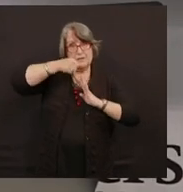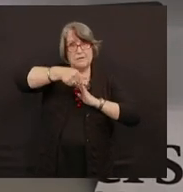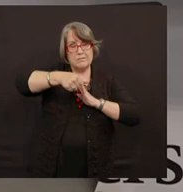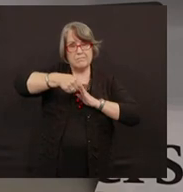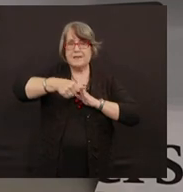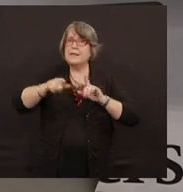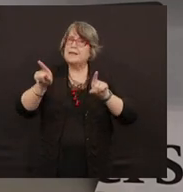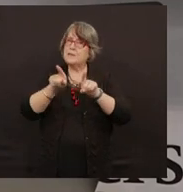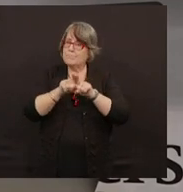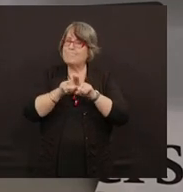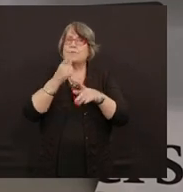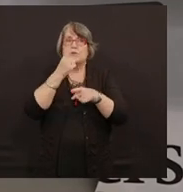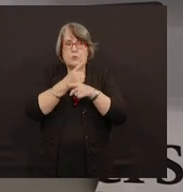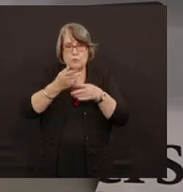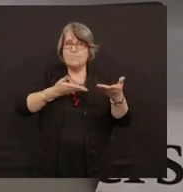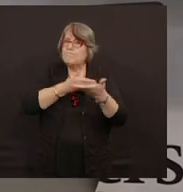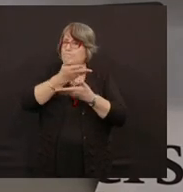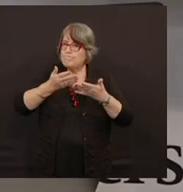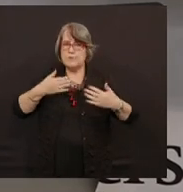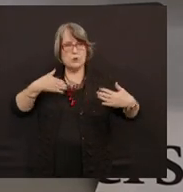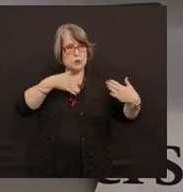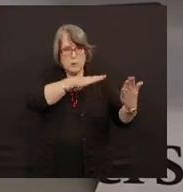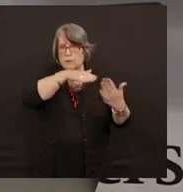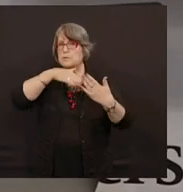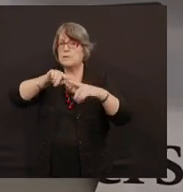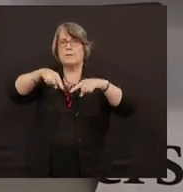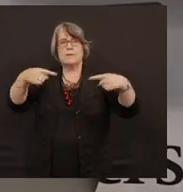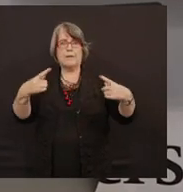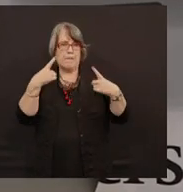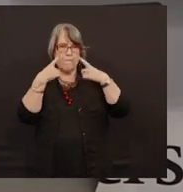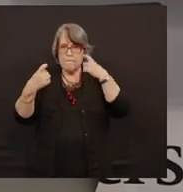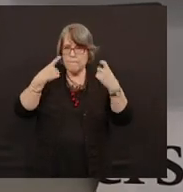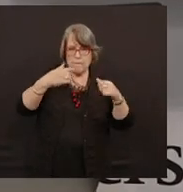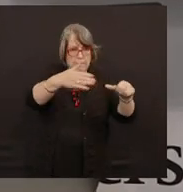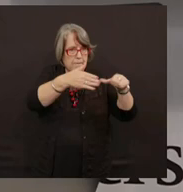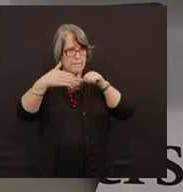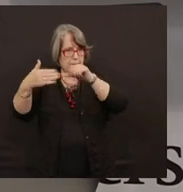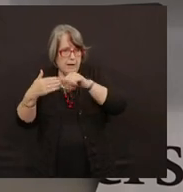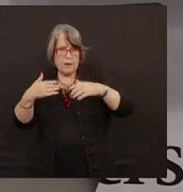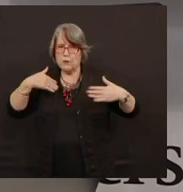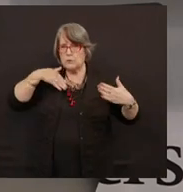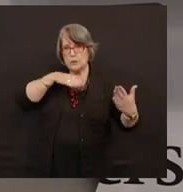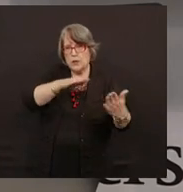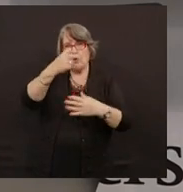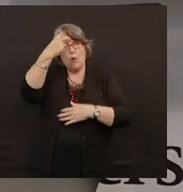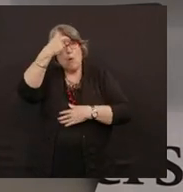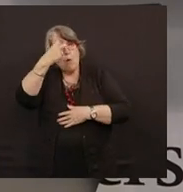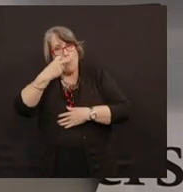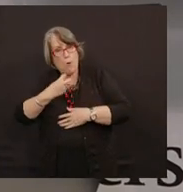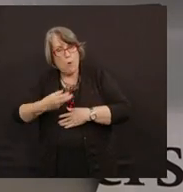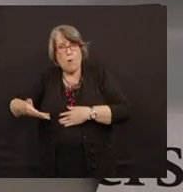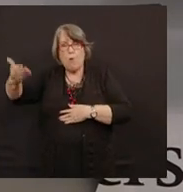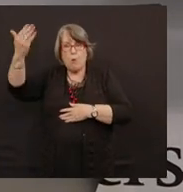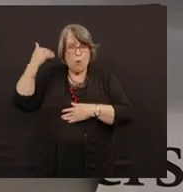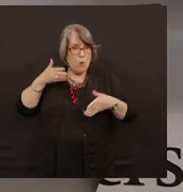do exactly that, challenging the status quo, finding solutions, challenging the old hegemony and